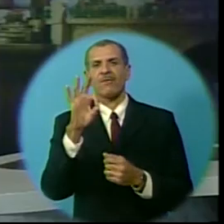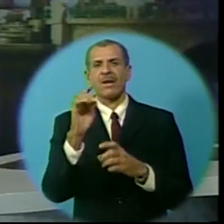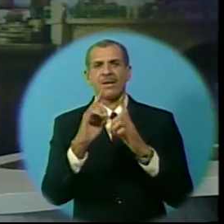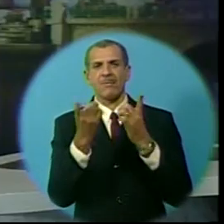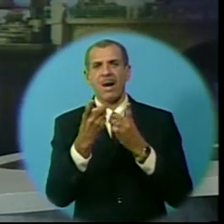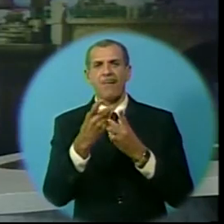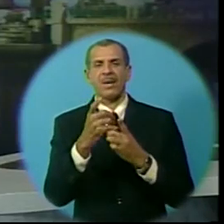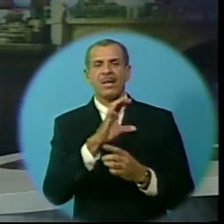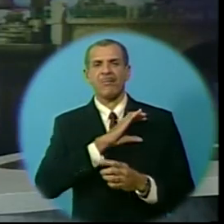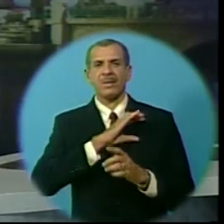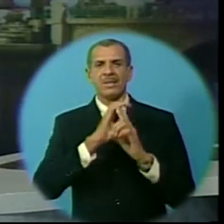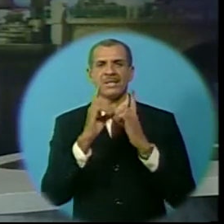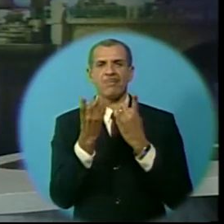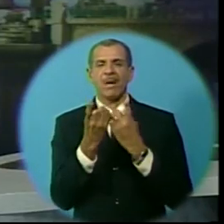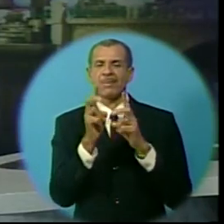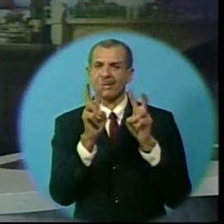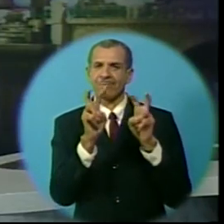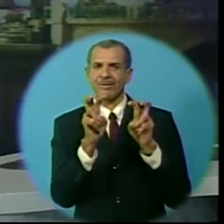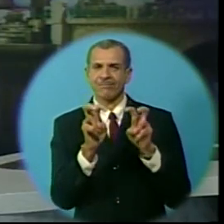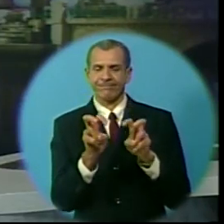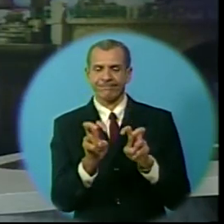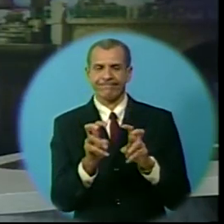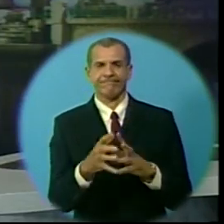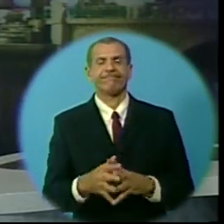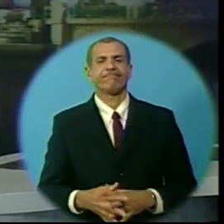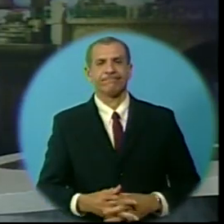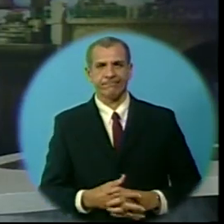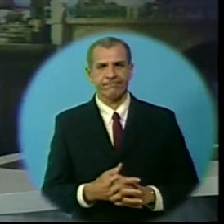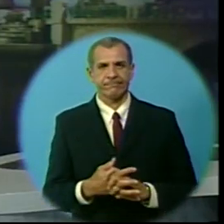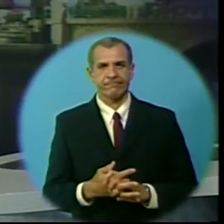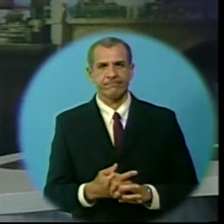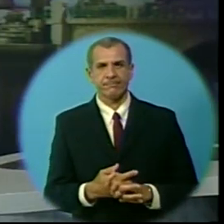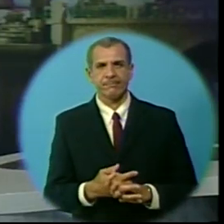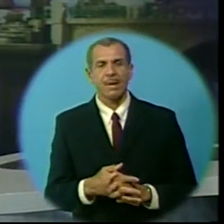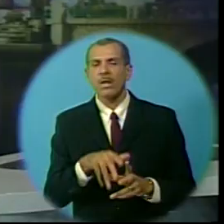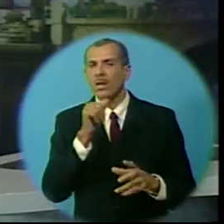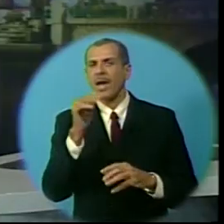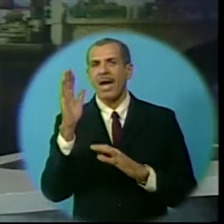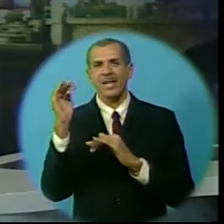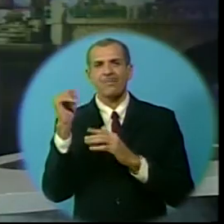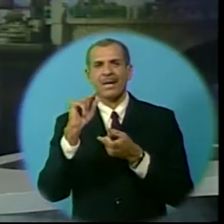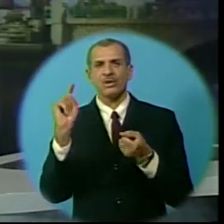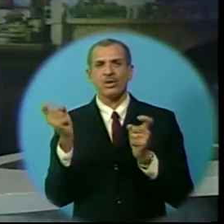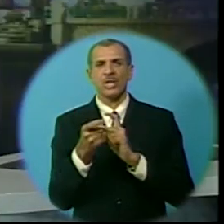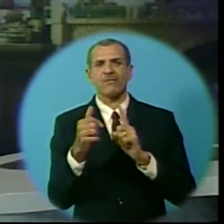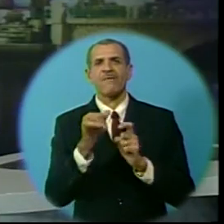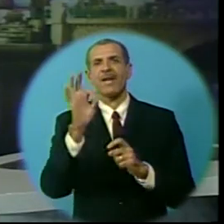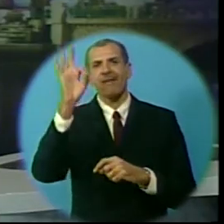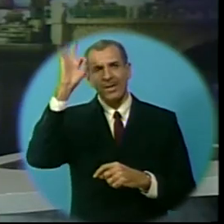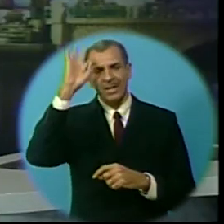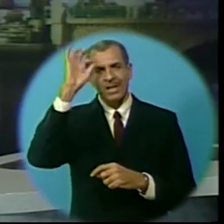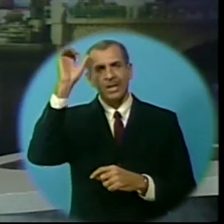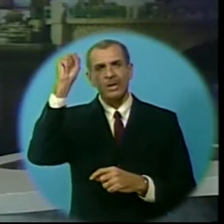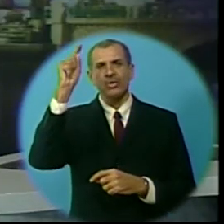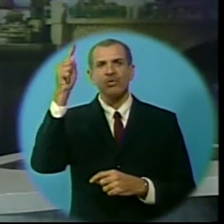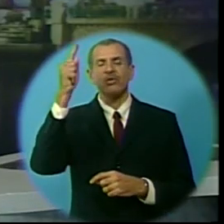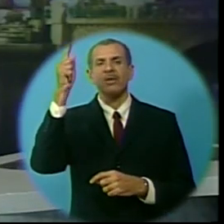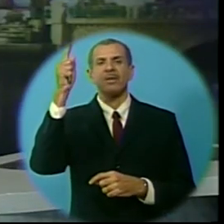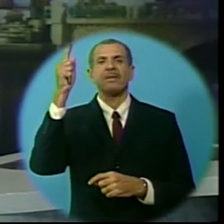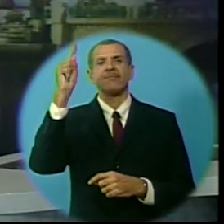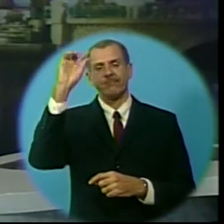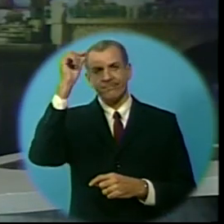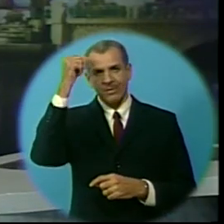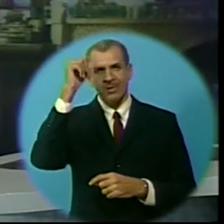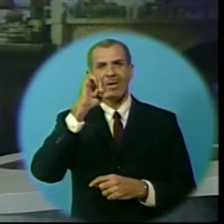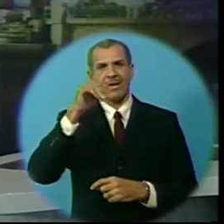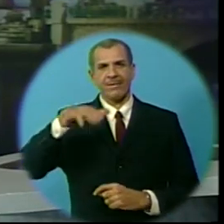and the police force to probe the incident. Well, don't expect any changes to the Frendel Stewart administration just